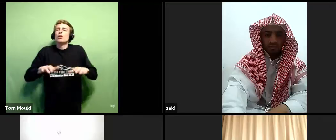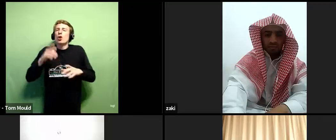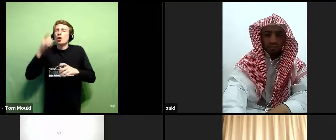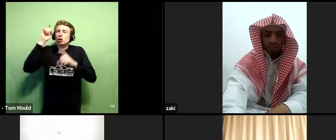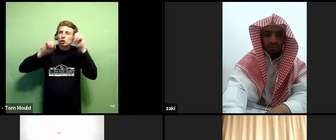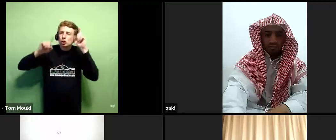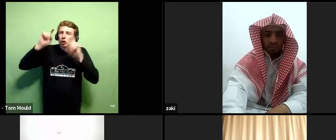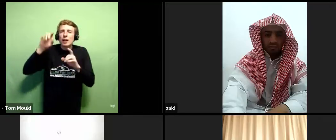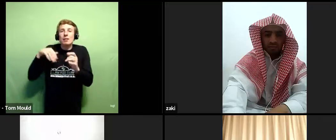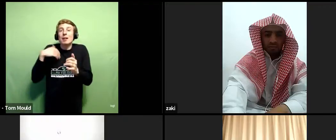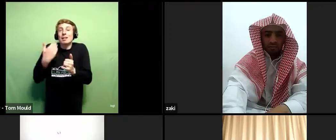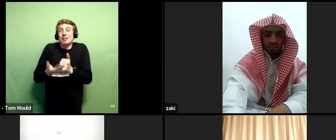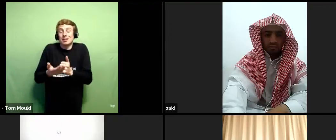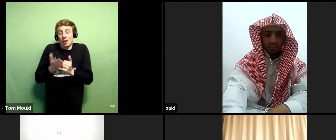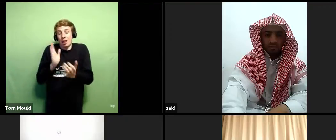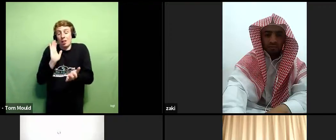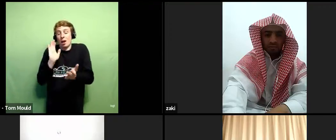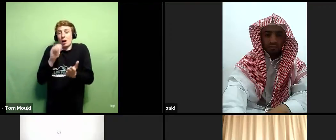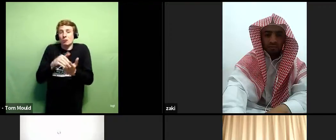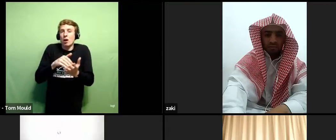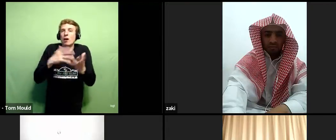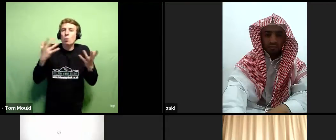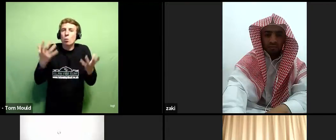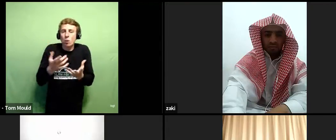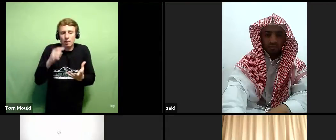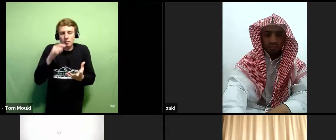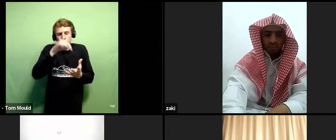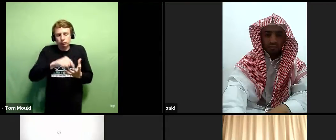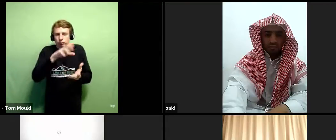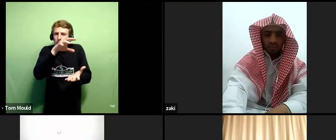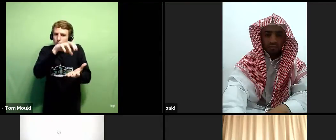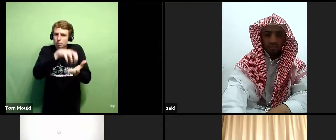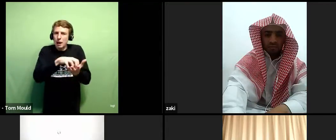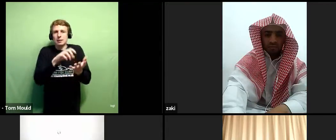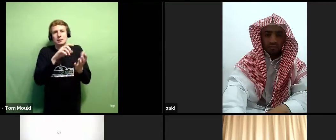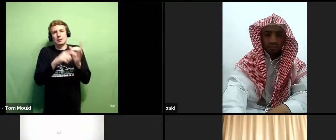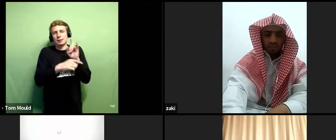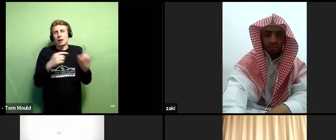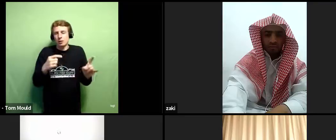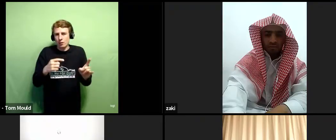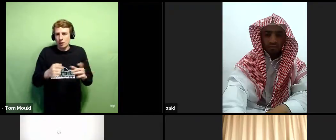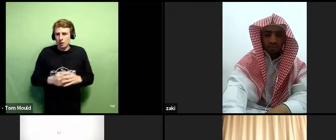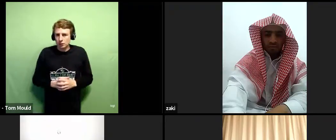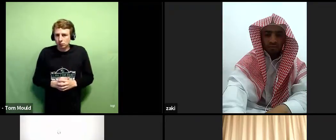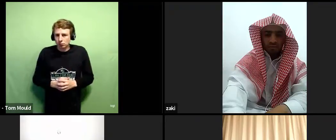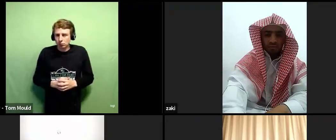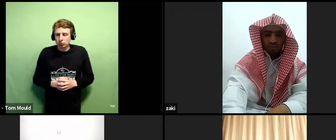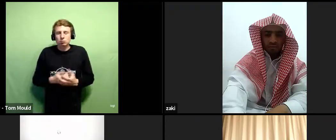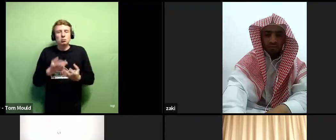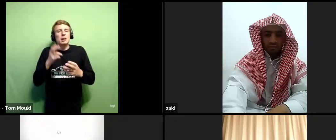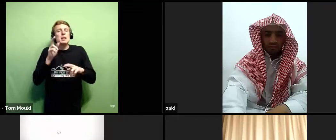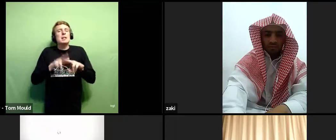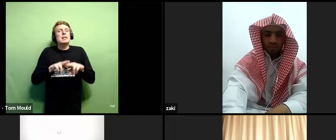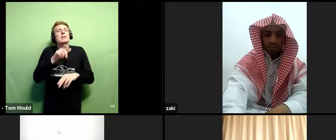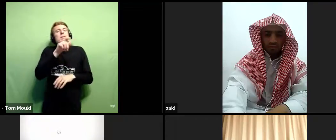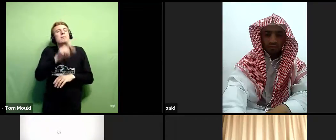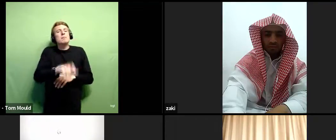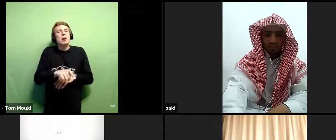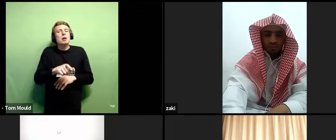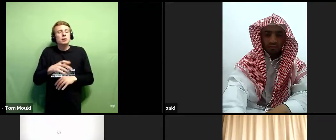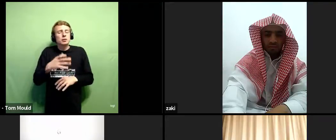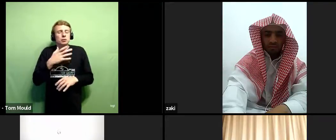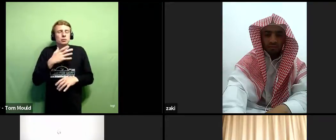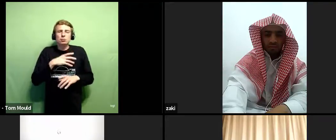is ill or has an ailment in his scalp, he must pay a ransom of either observing fasts